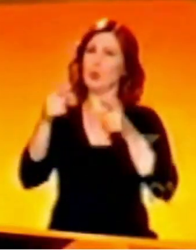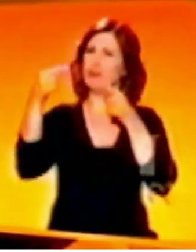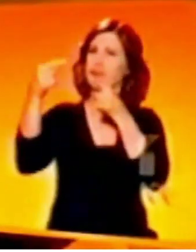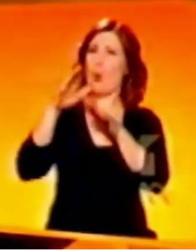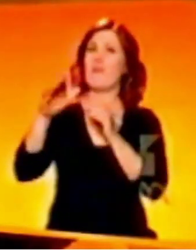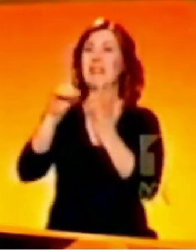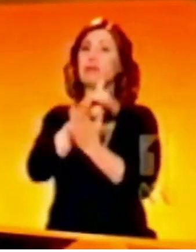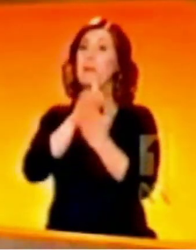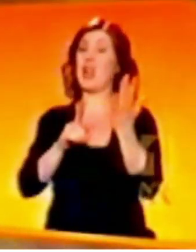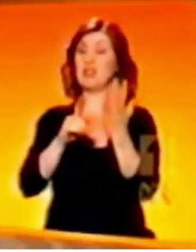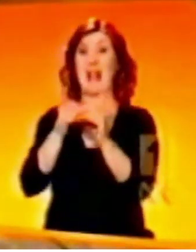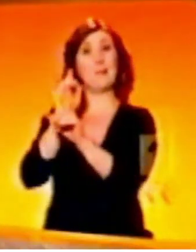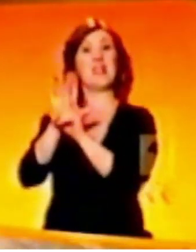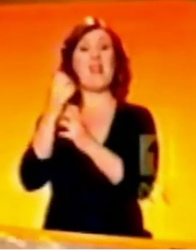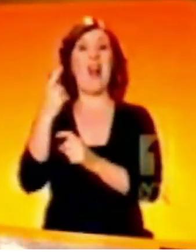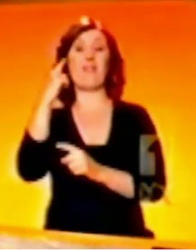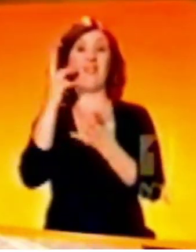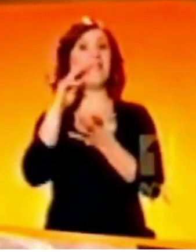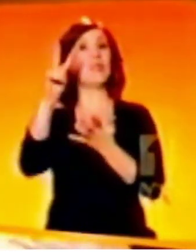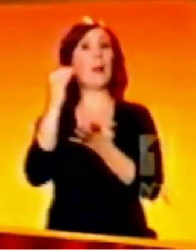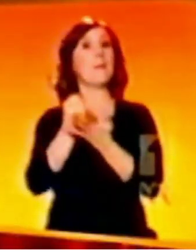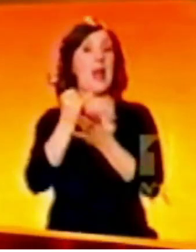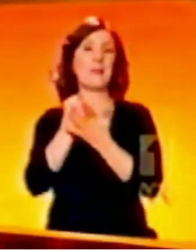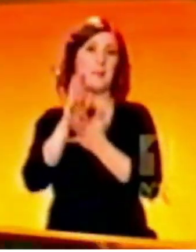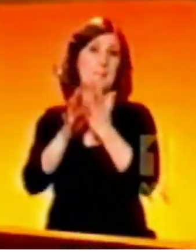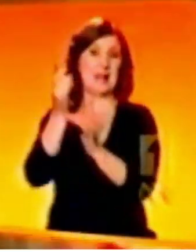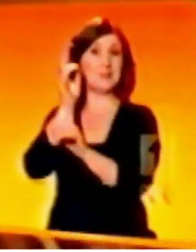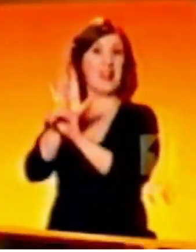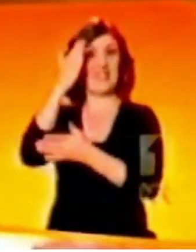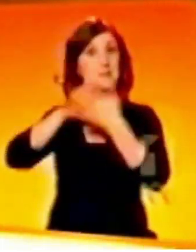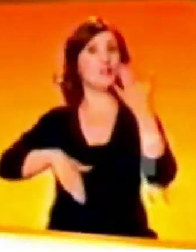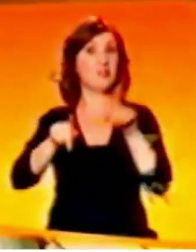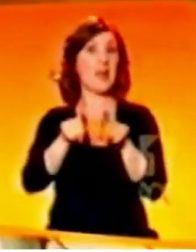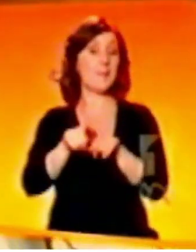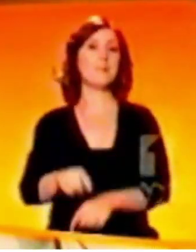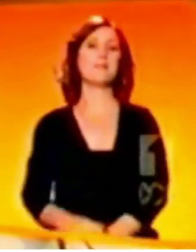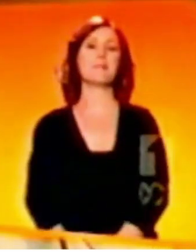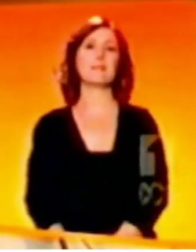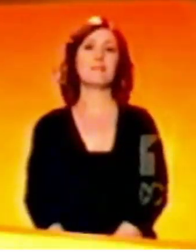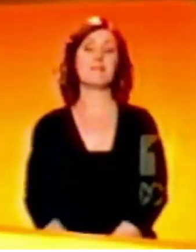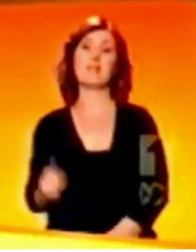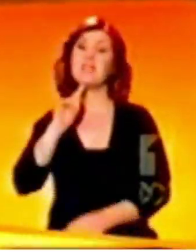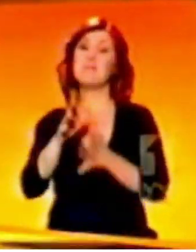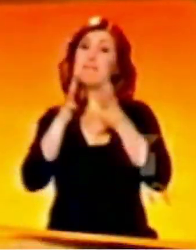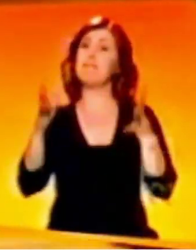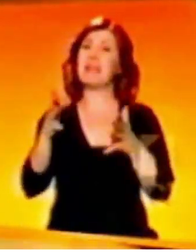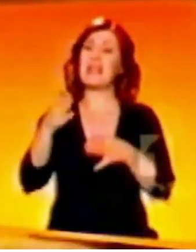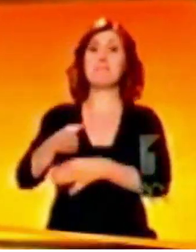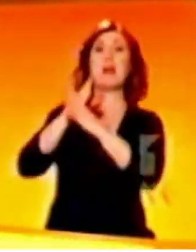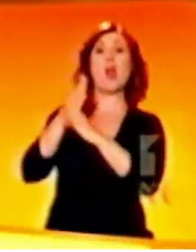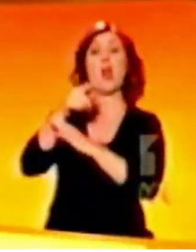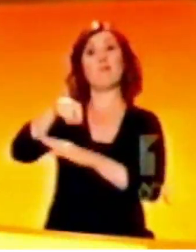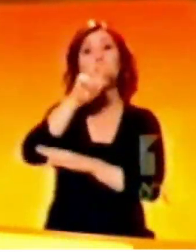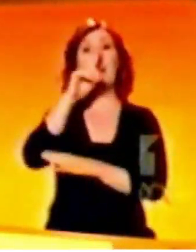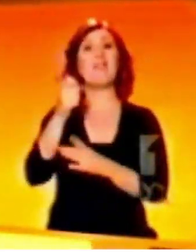fighting discrimination, and being visually impaired, that's also extended to his private life. The major barrier that most people with